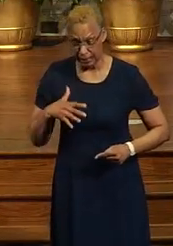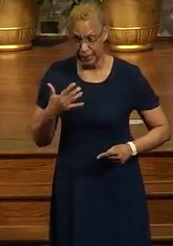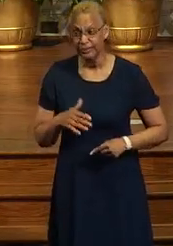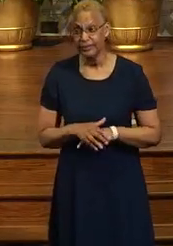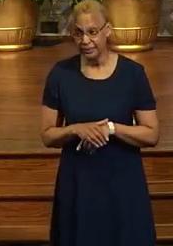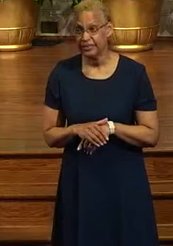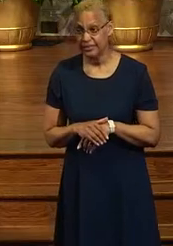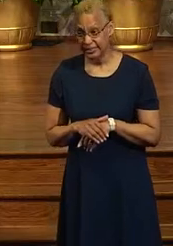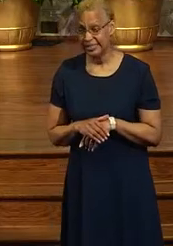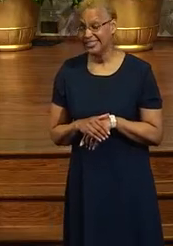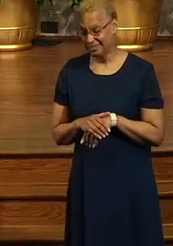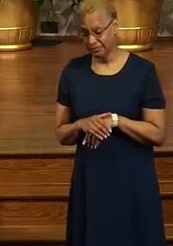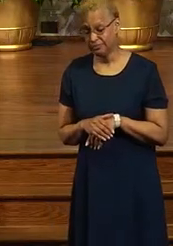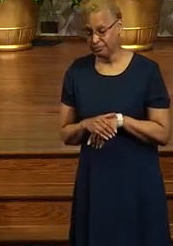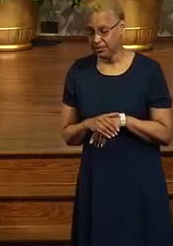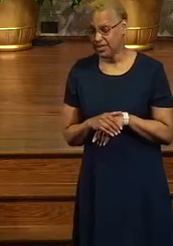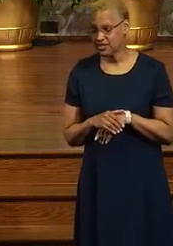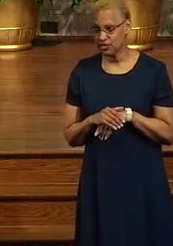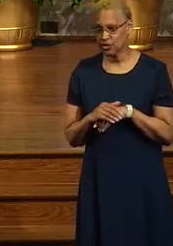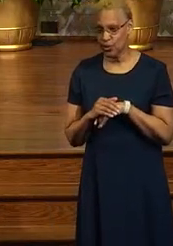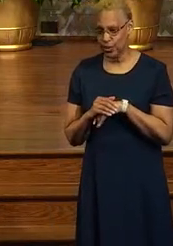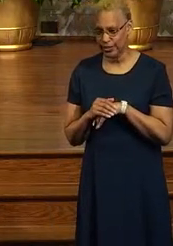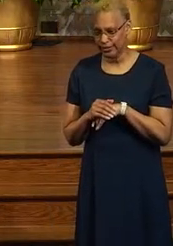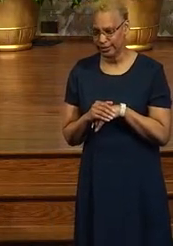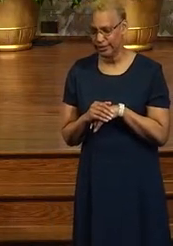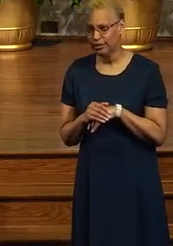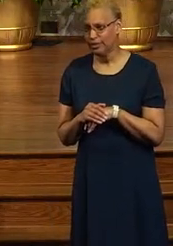Oh, you're healthy, praise God. But